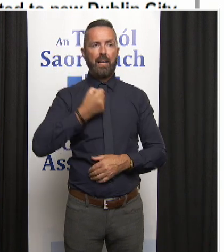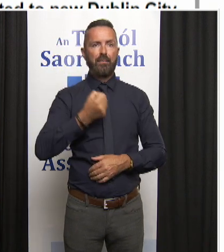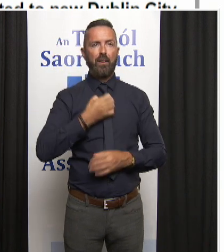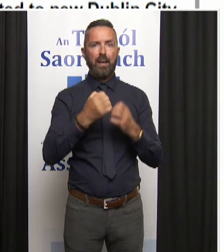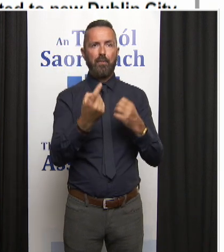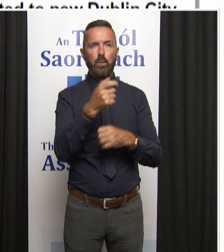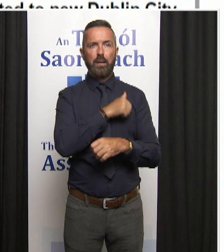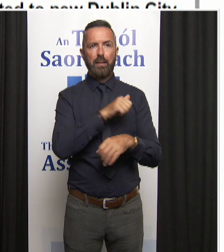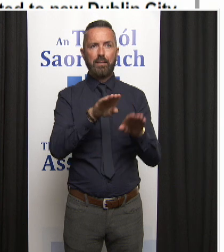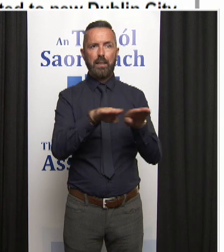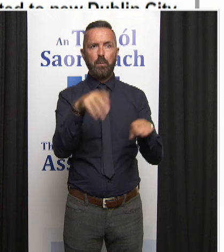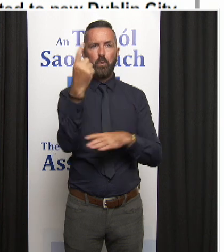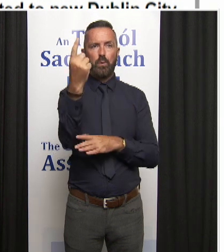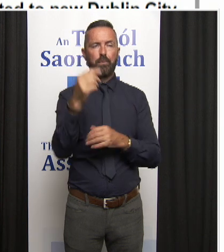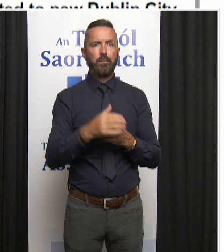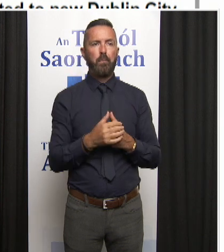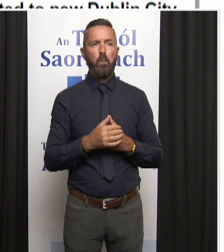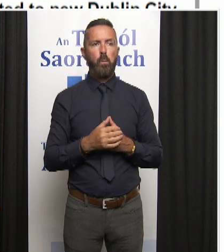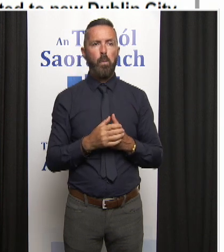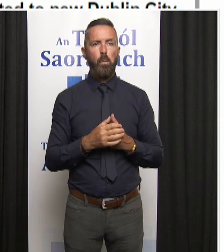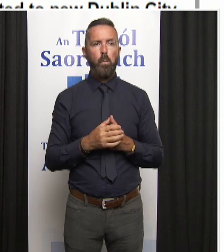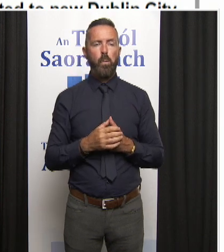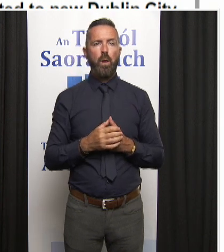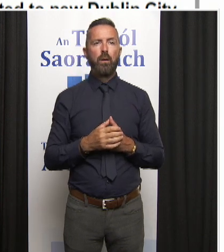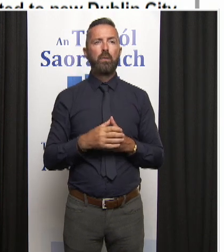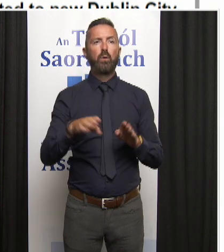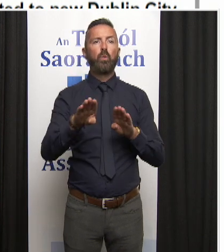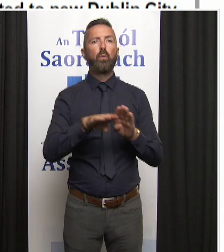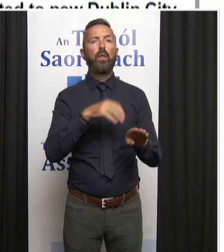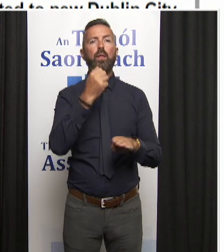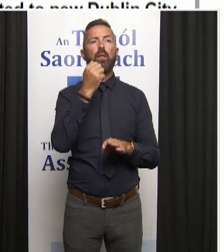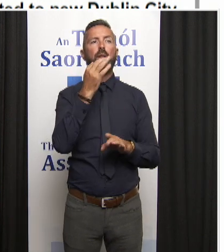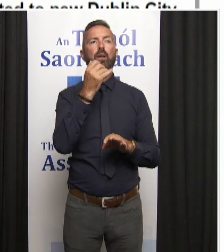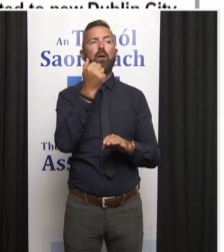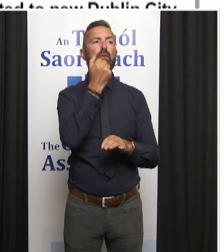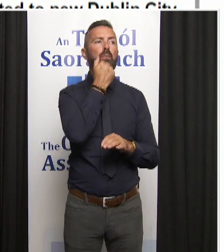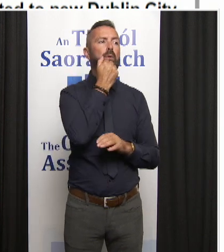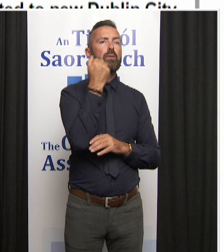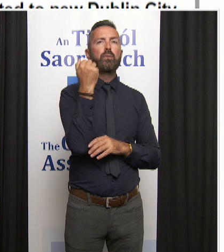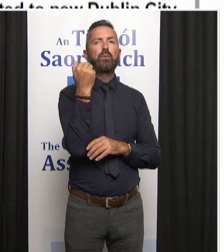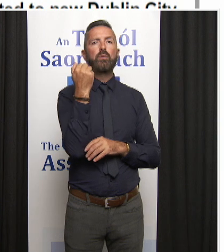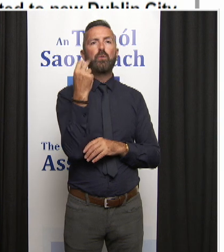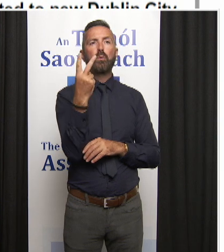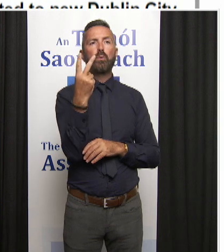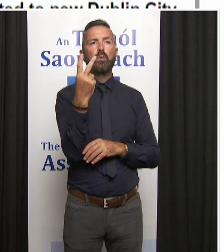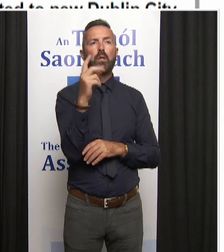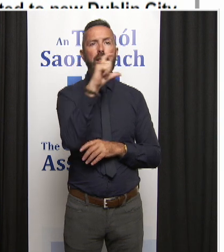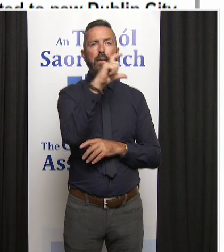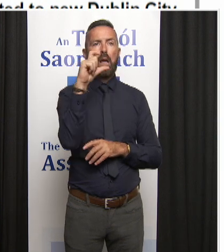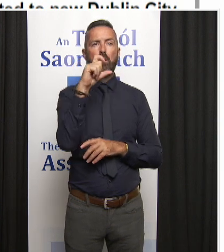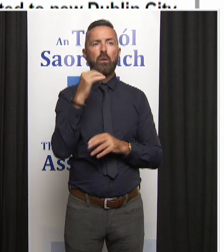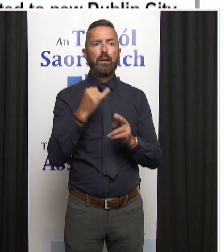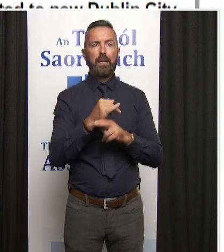1. With regard to number 2, that is councillors of the new